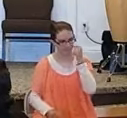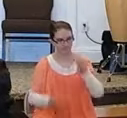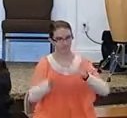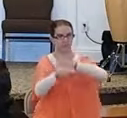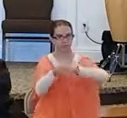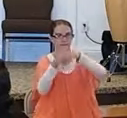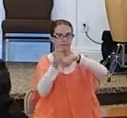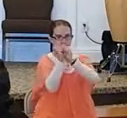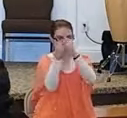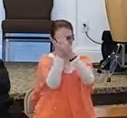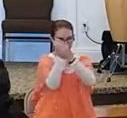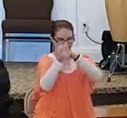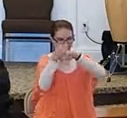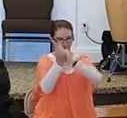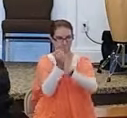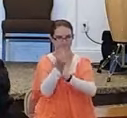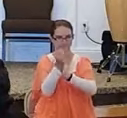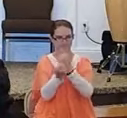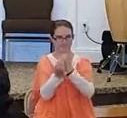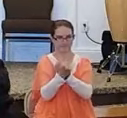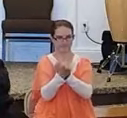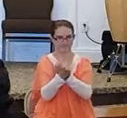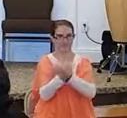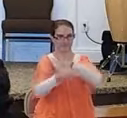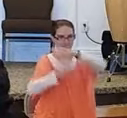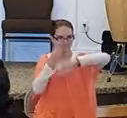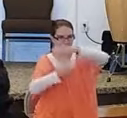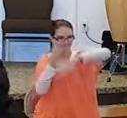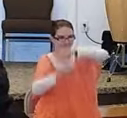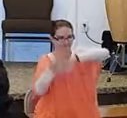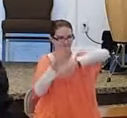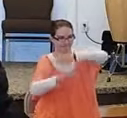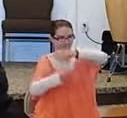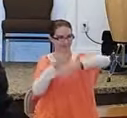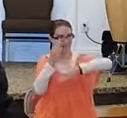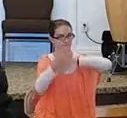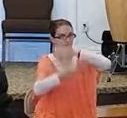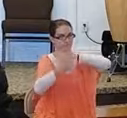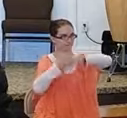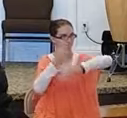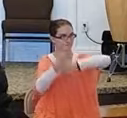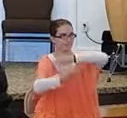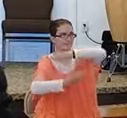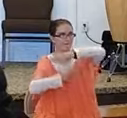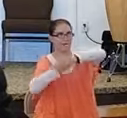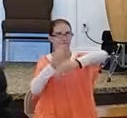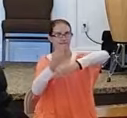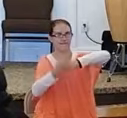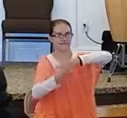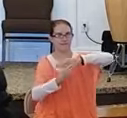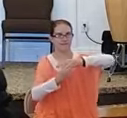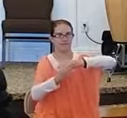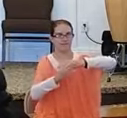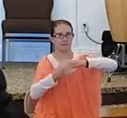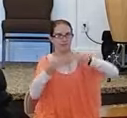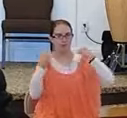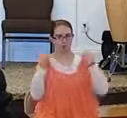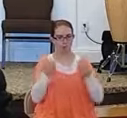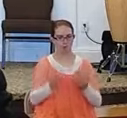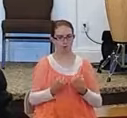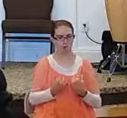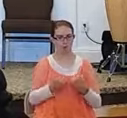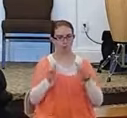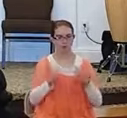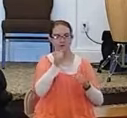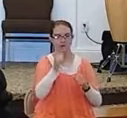up tight. Amen. He was tied up tight. They had him wrapped around with grave clothes. He